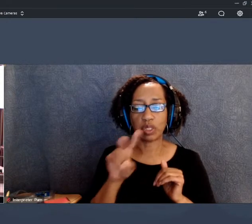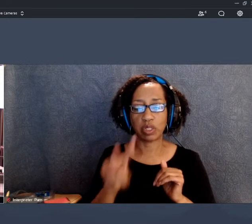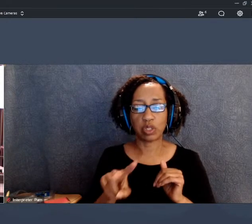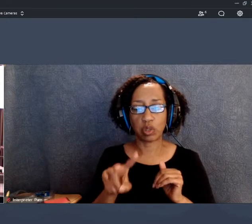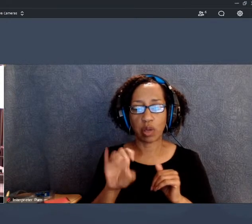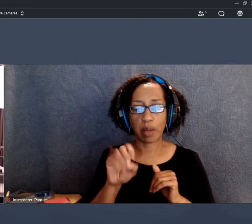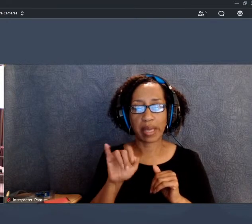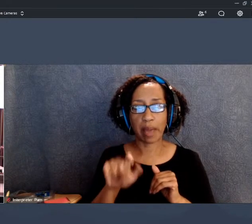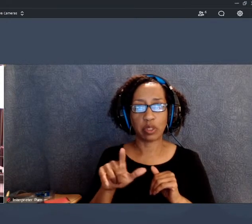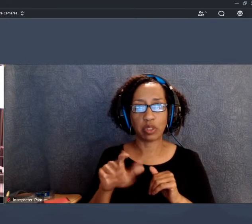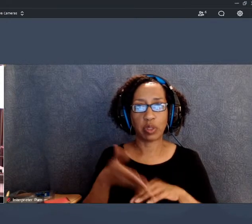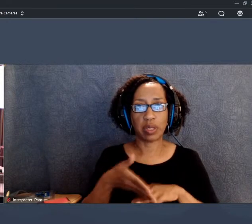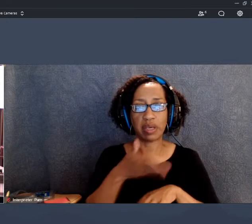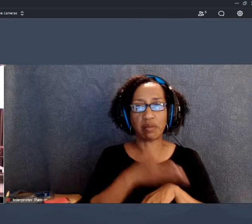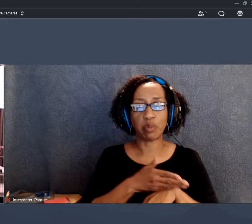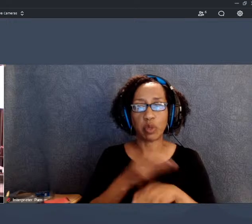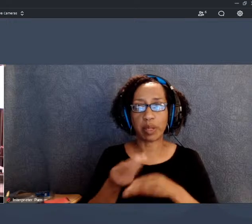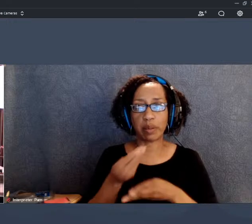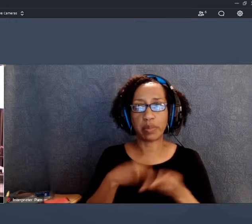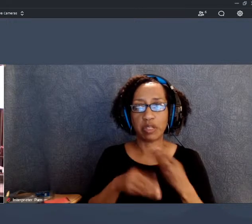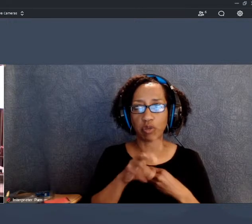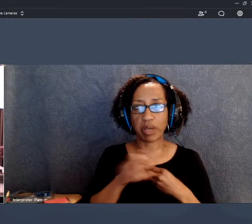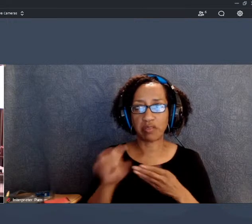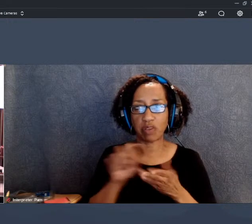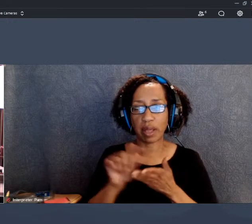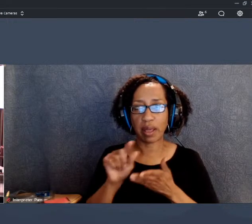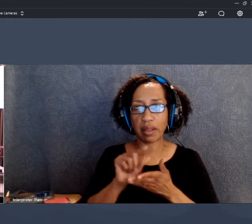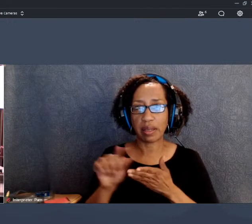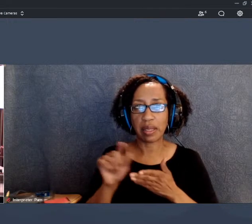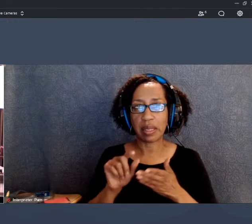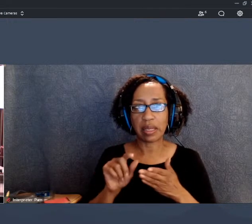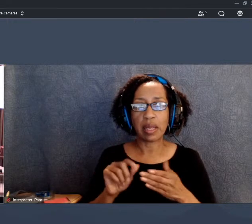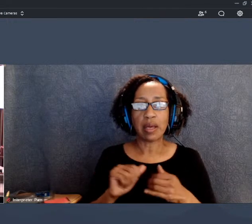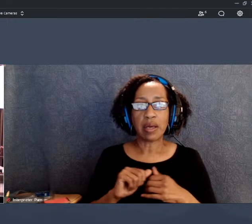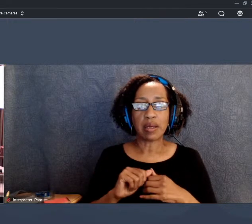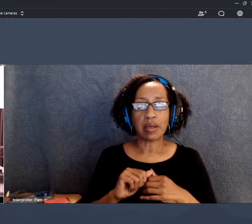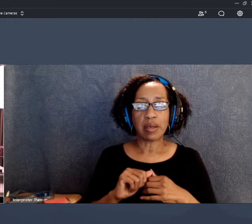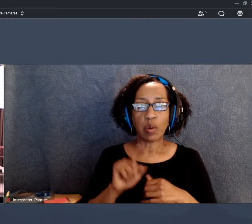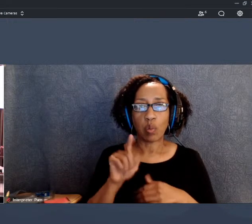budget by transferring an allocation and appropriation of